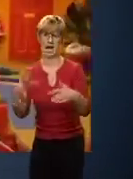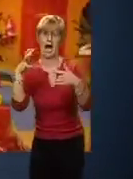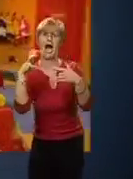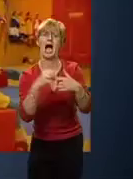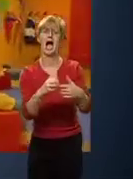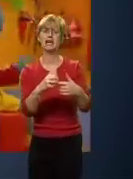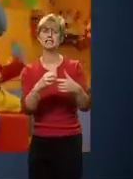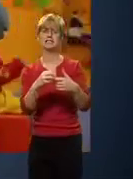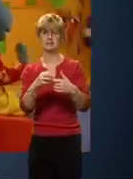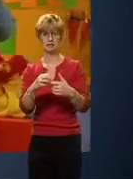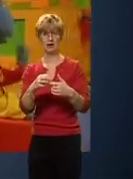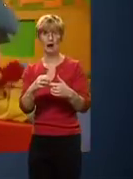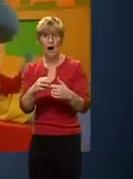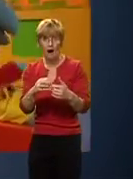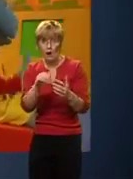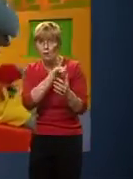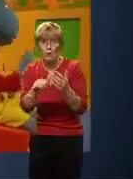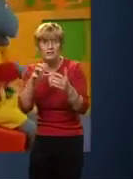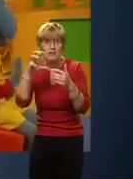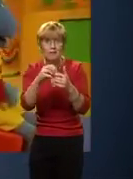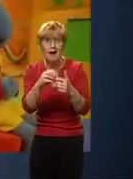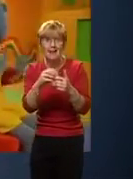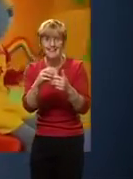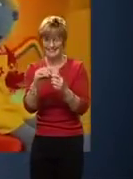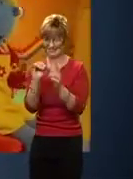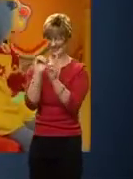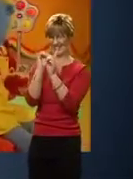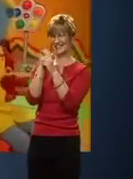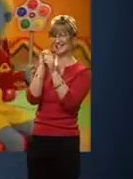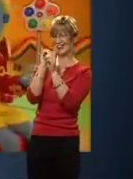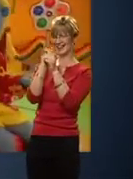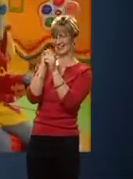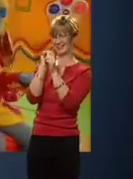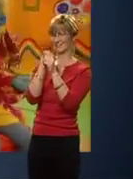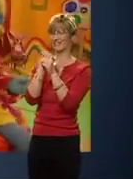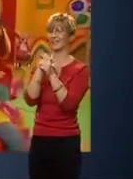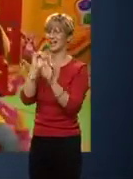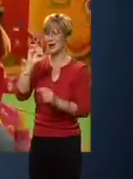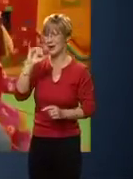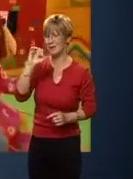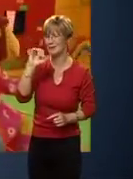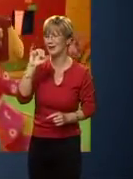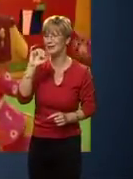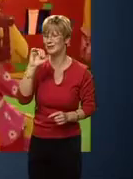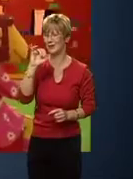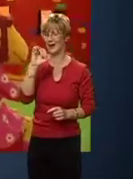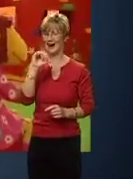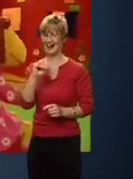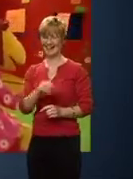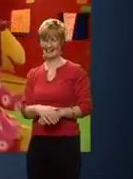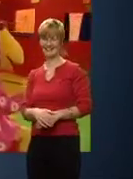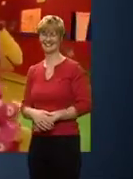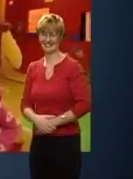you let it go? Because it bit my finger so. Which finger did it bite? This little finger on